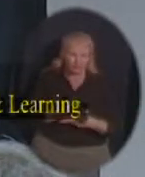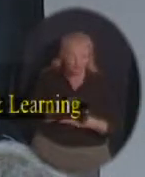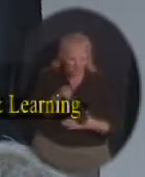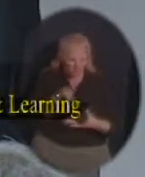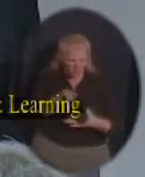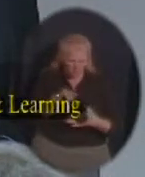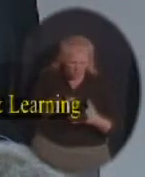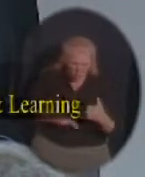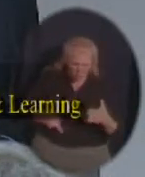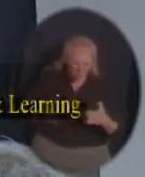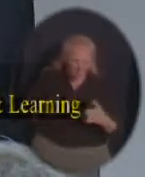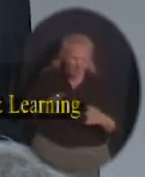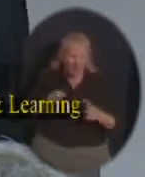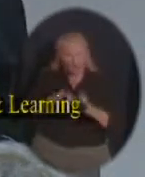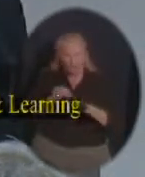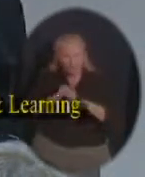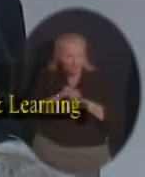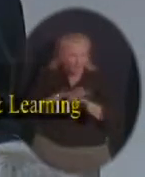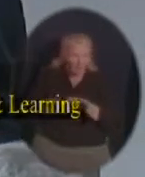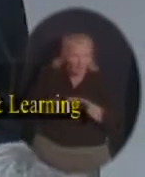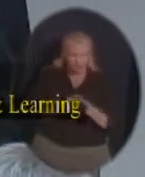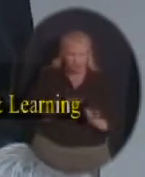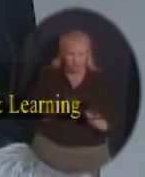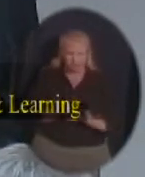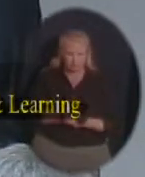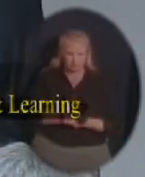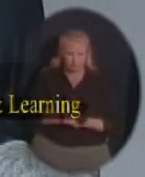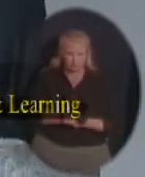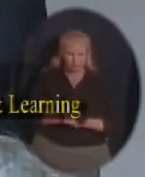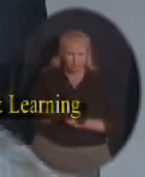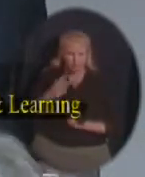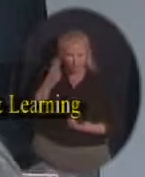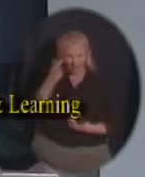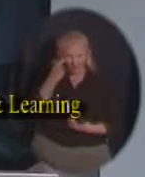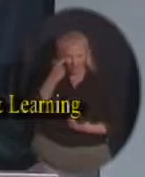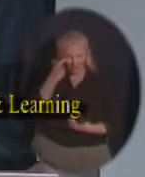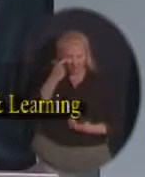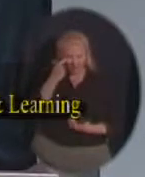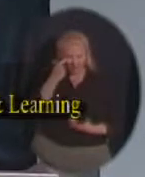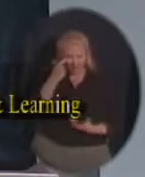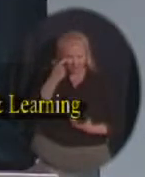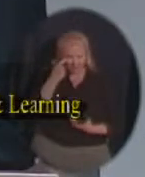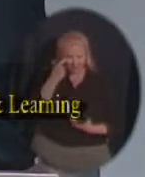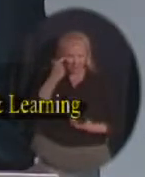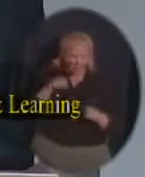technology implication? I think one of the things we'll look at, you know, learning a foreign language in the